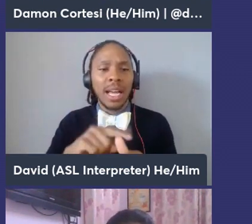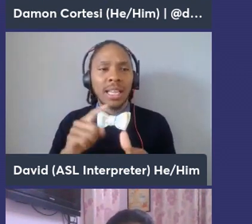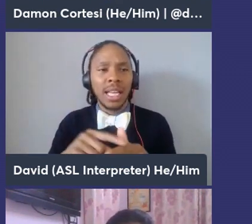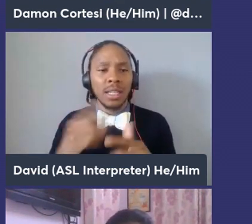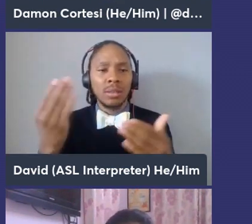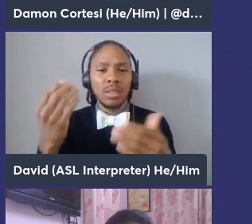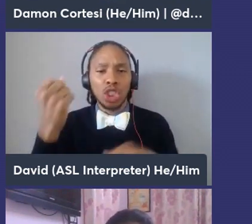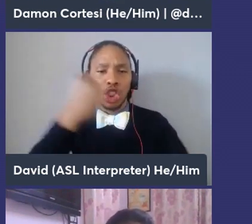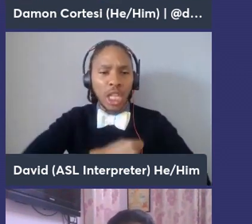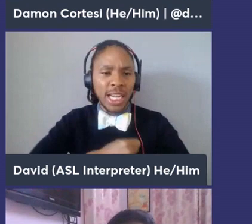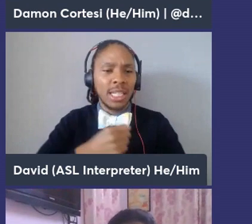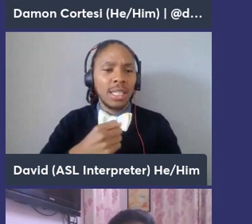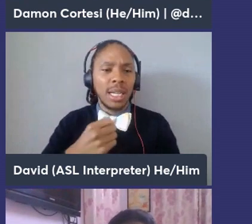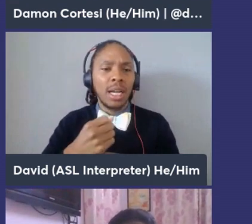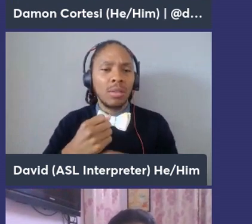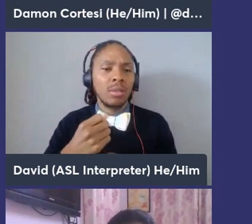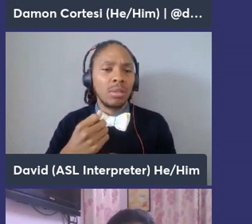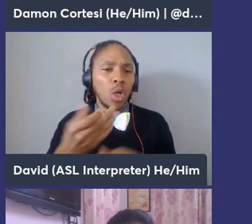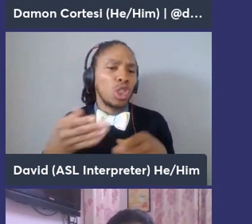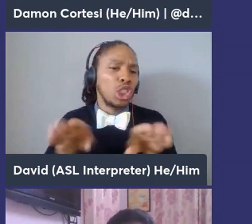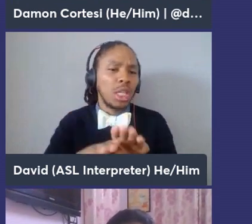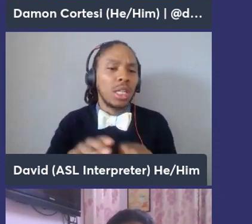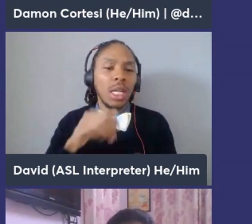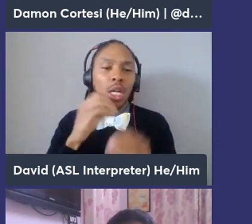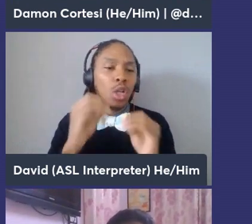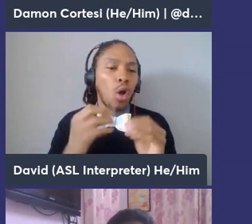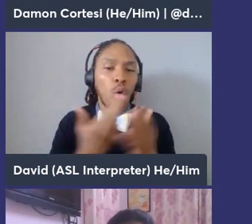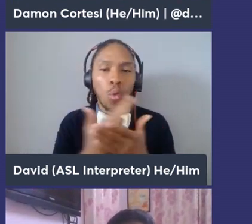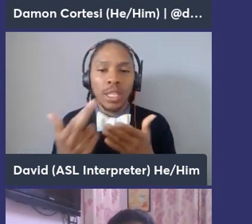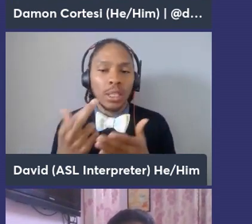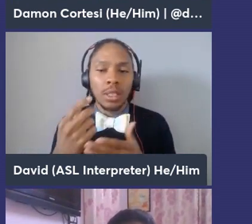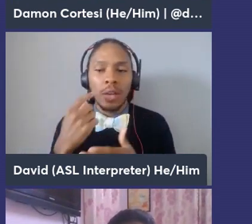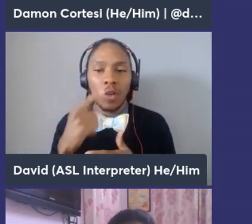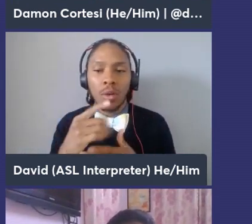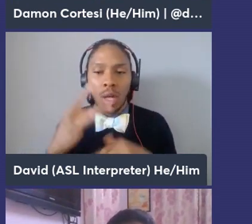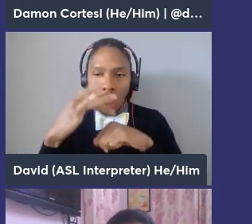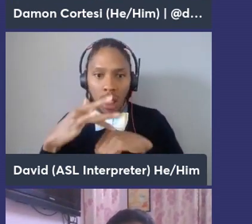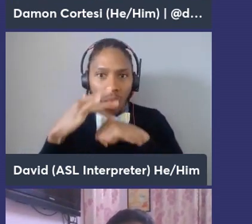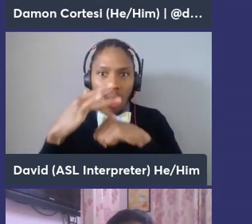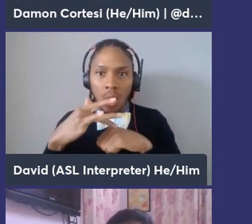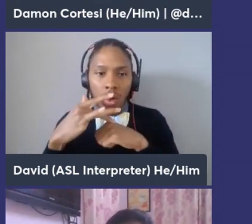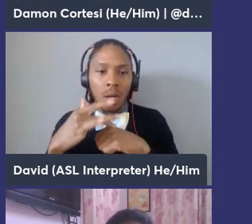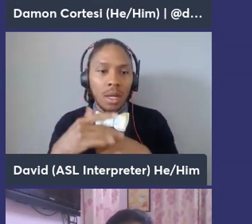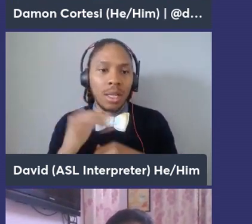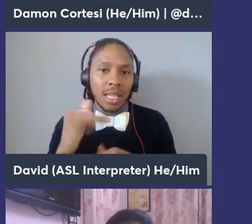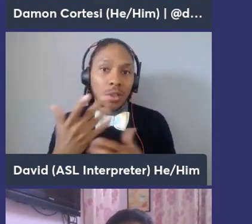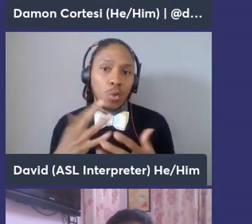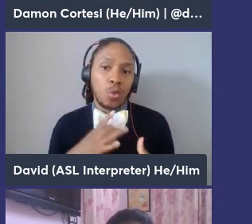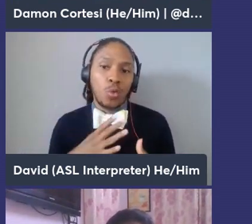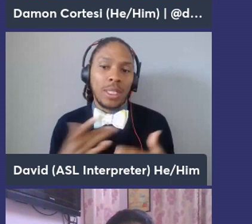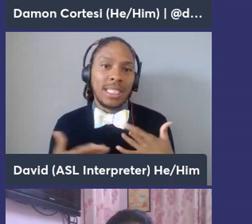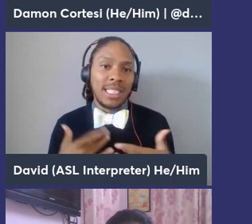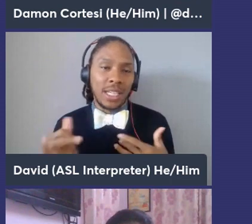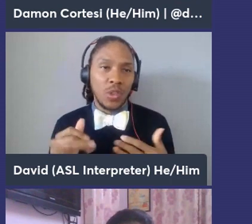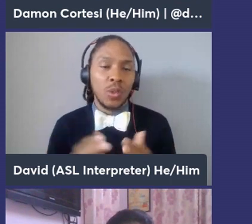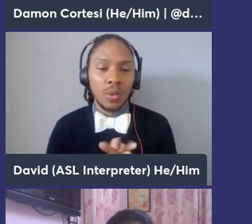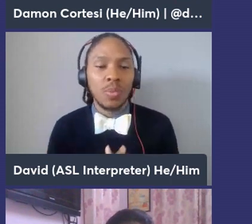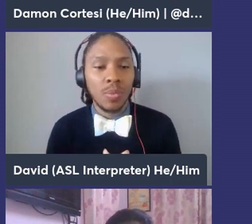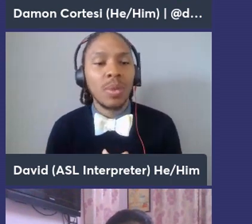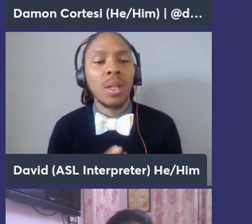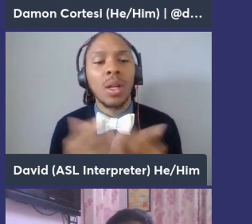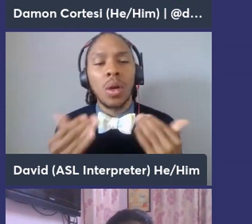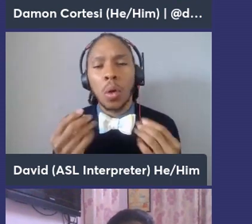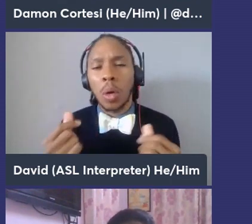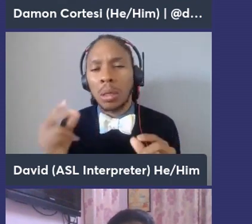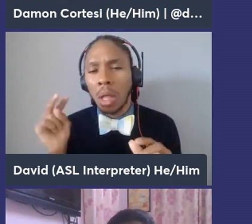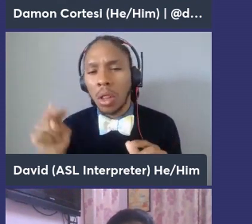down. So, there's no resources at all for you to kind of worry about, which is pretty exciting. So let's take a quick